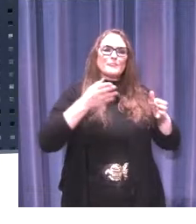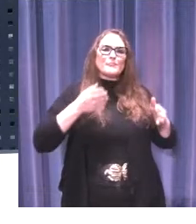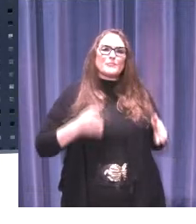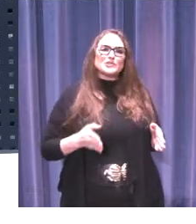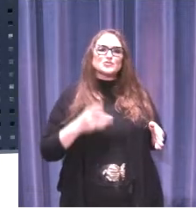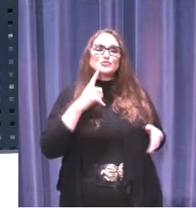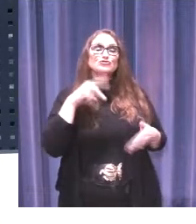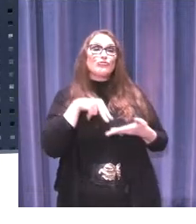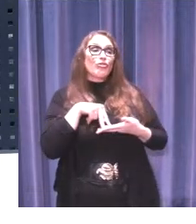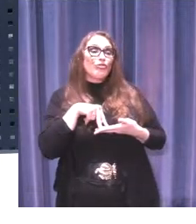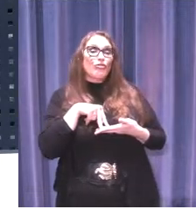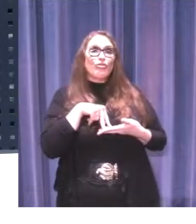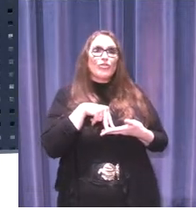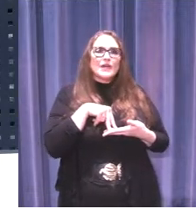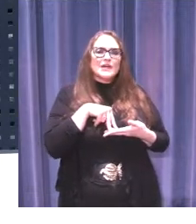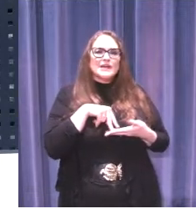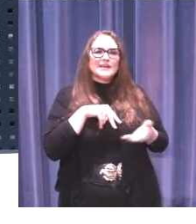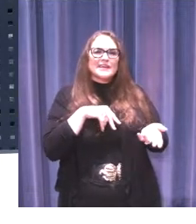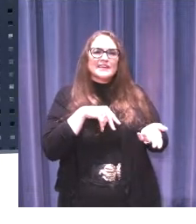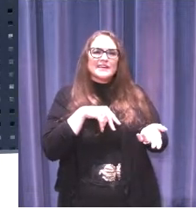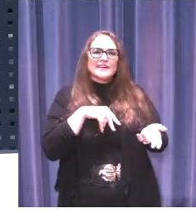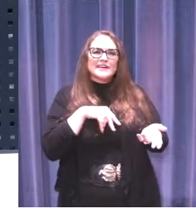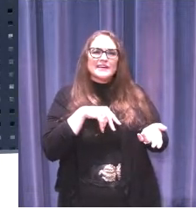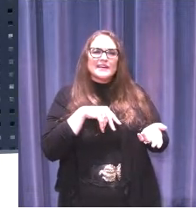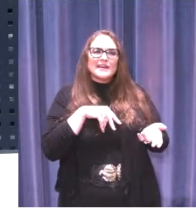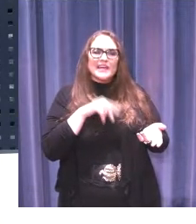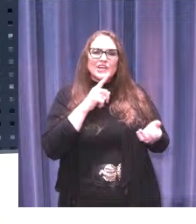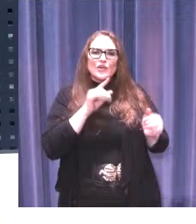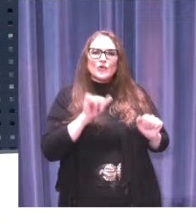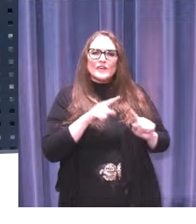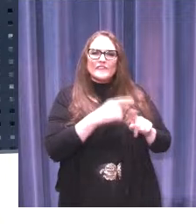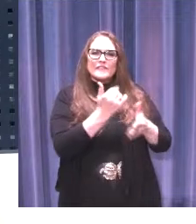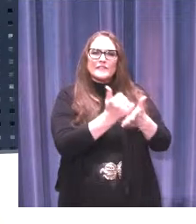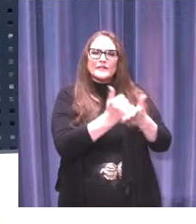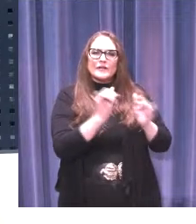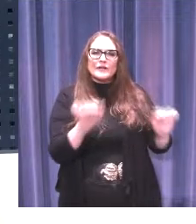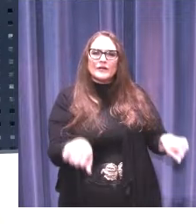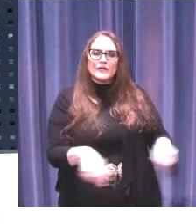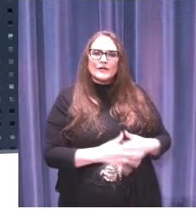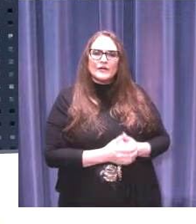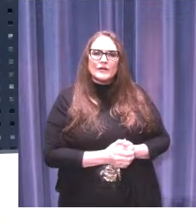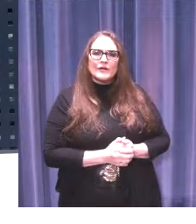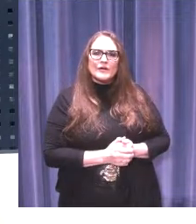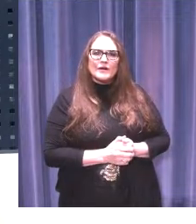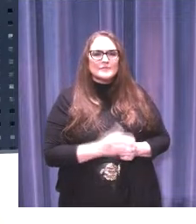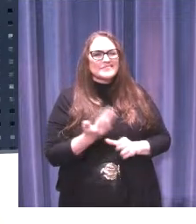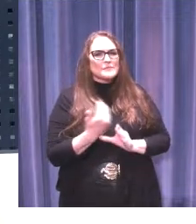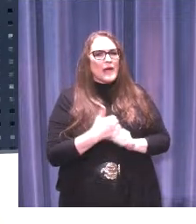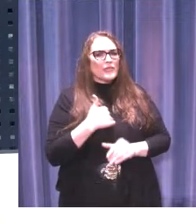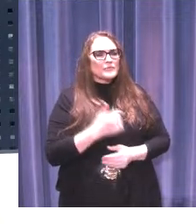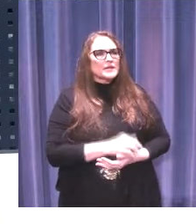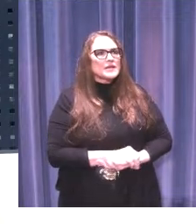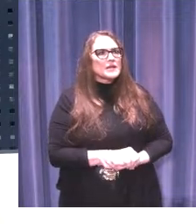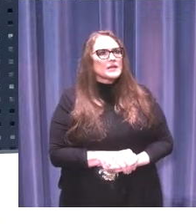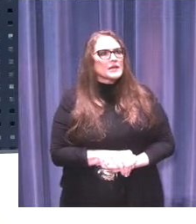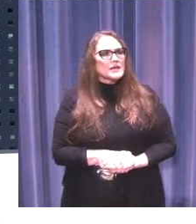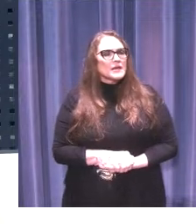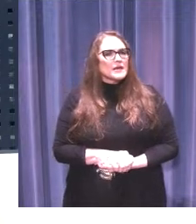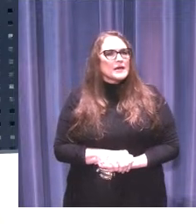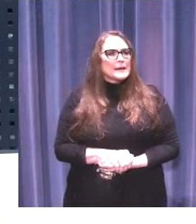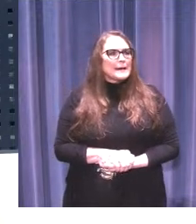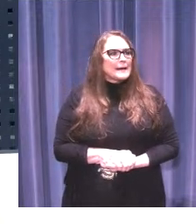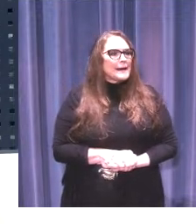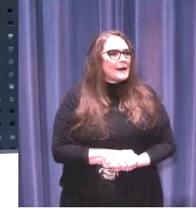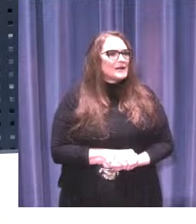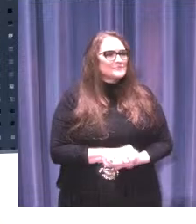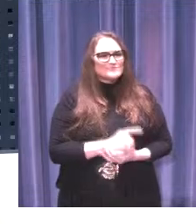just standing there and could have been helpful. That bothered me. I mean,